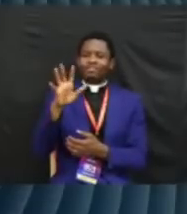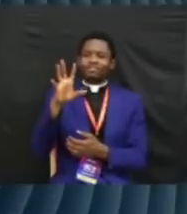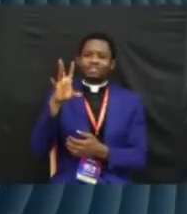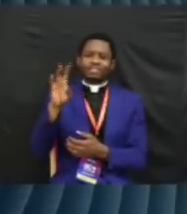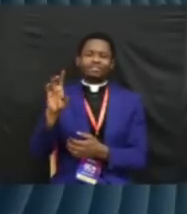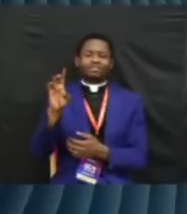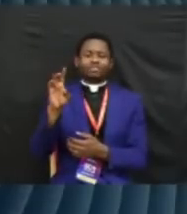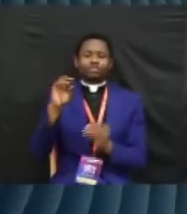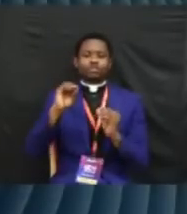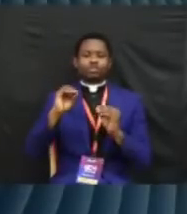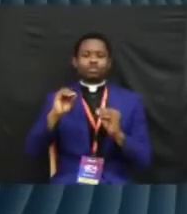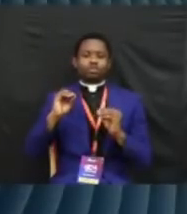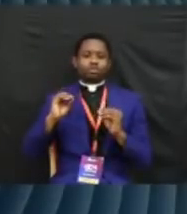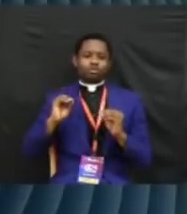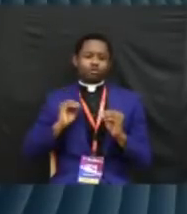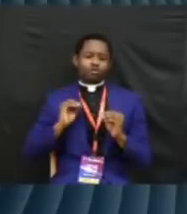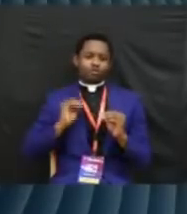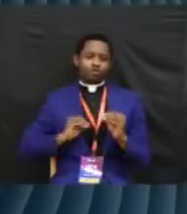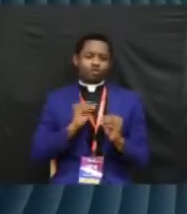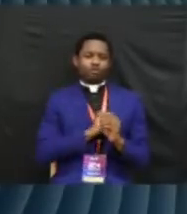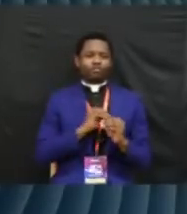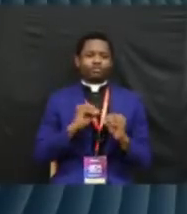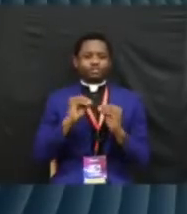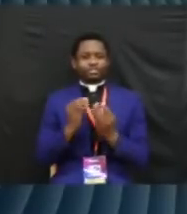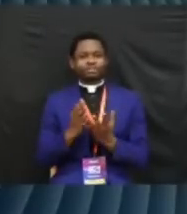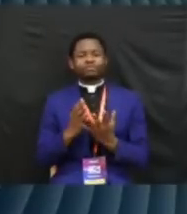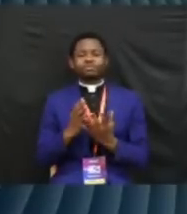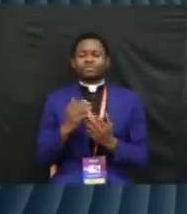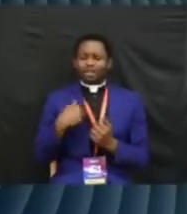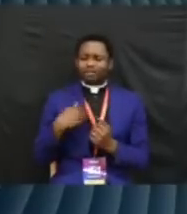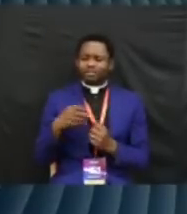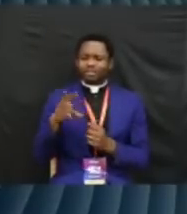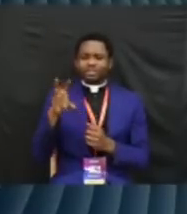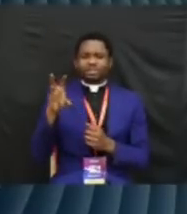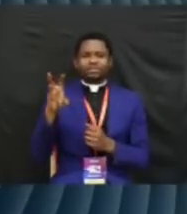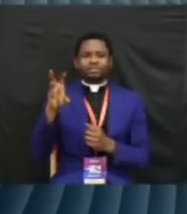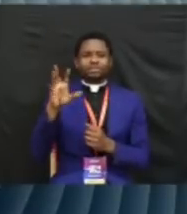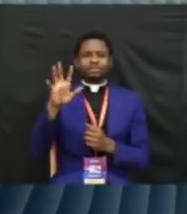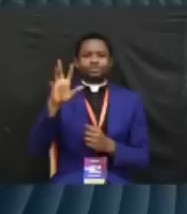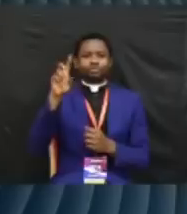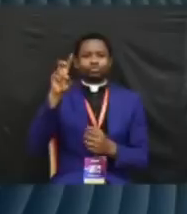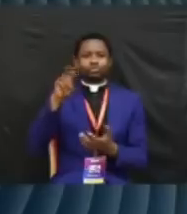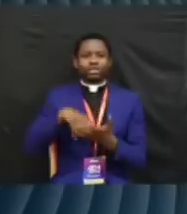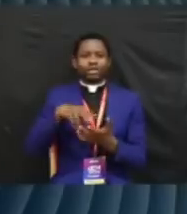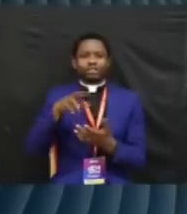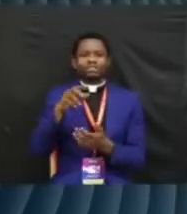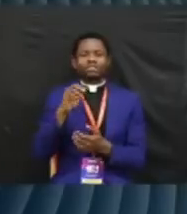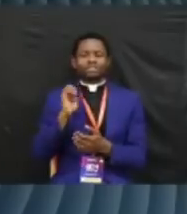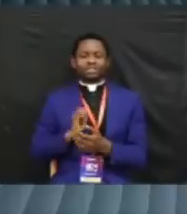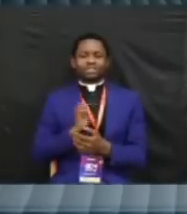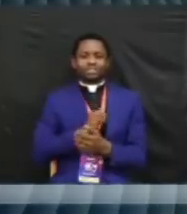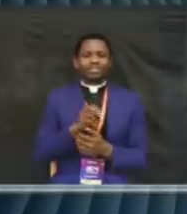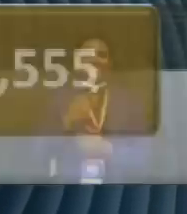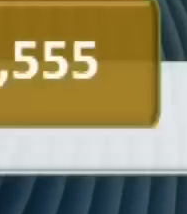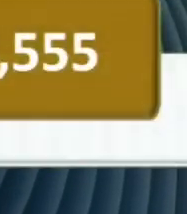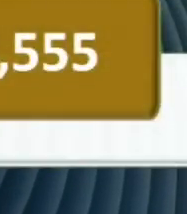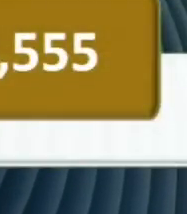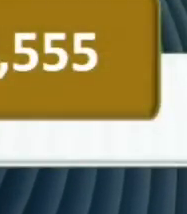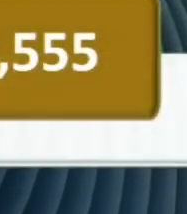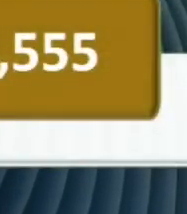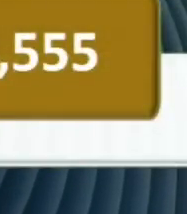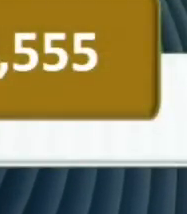offices comprising 52,000 elders, 35,000 dicknesses, 73,000